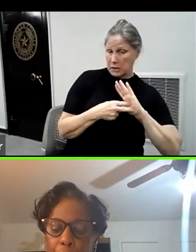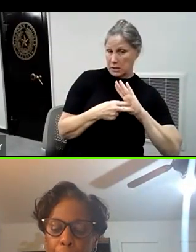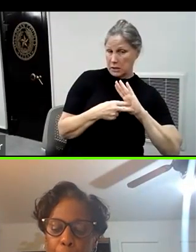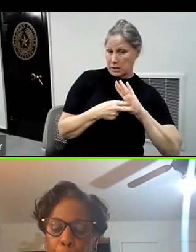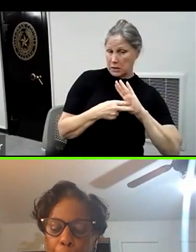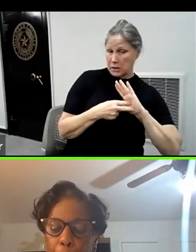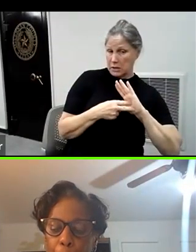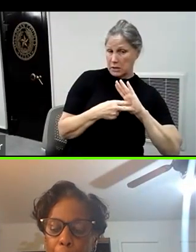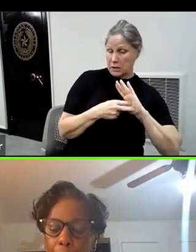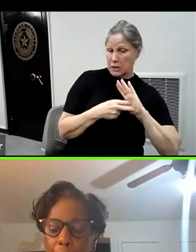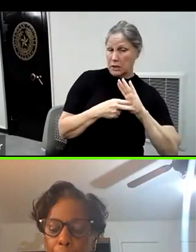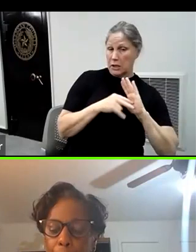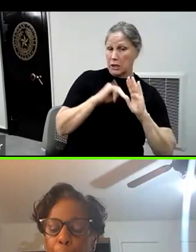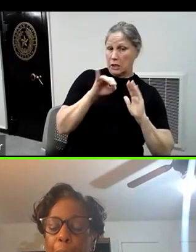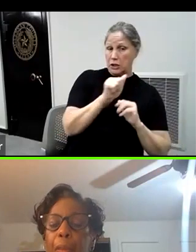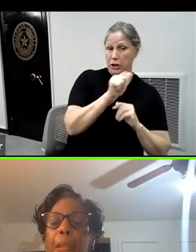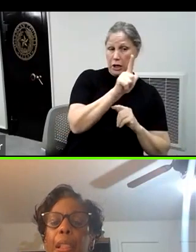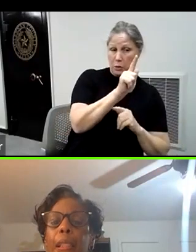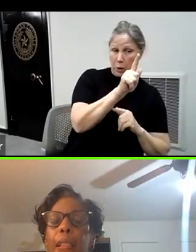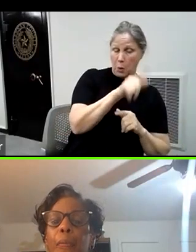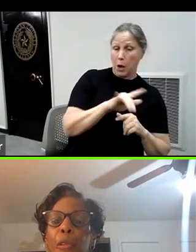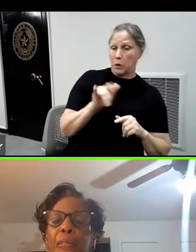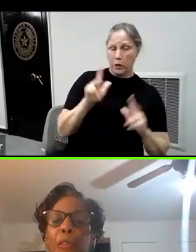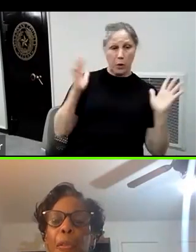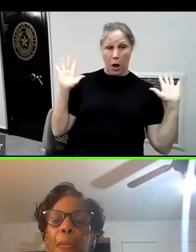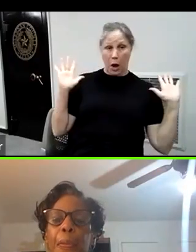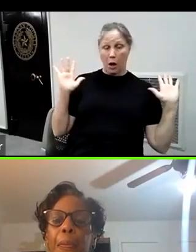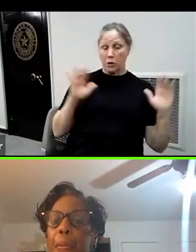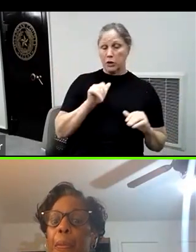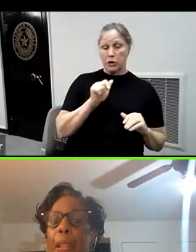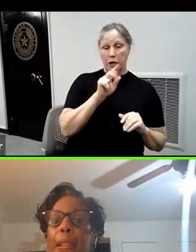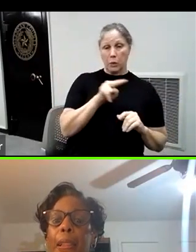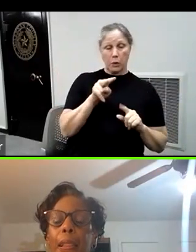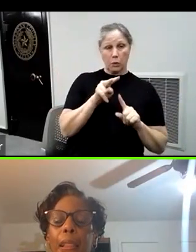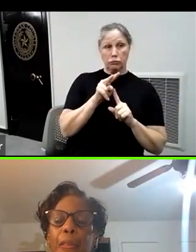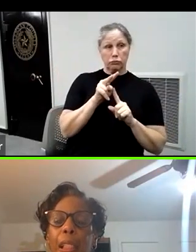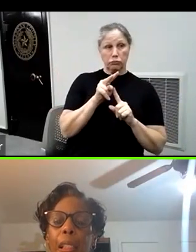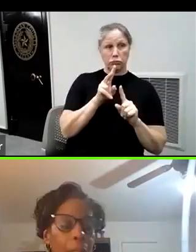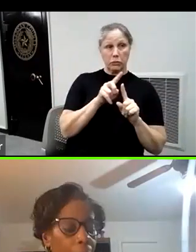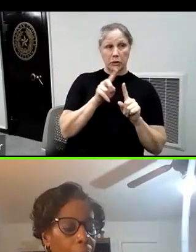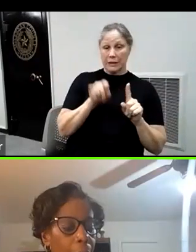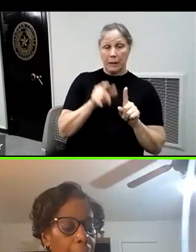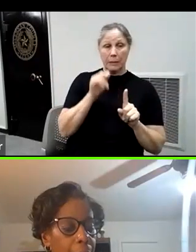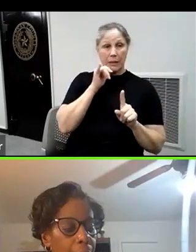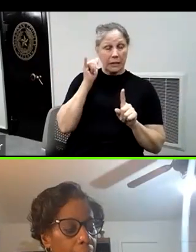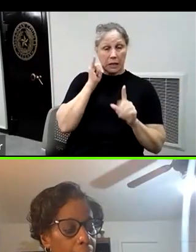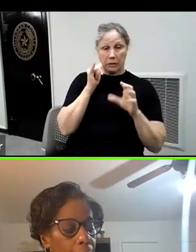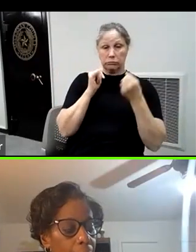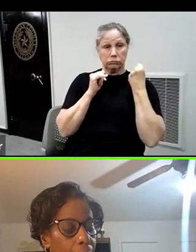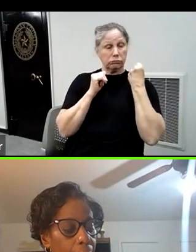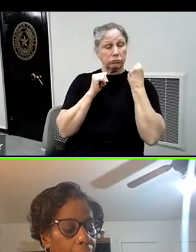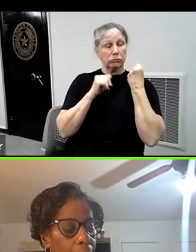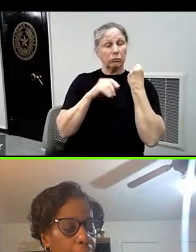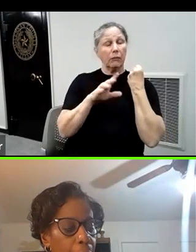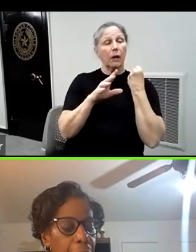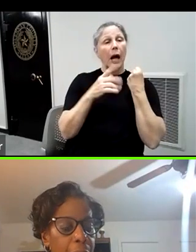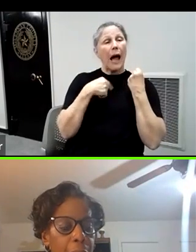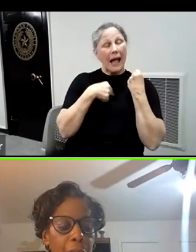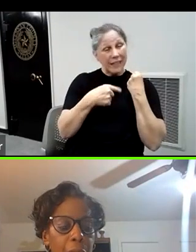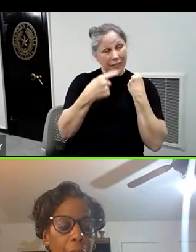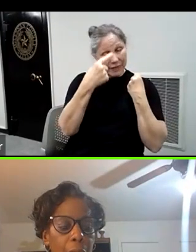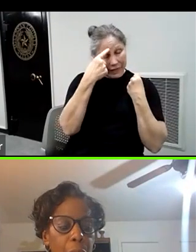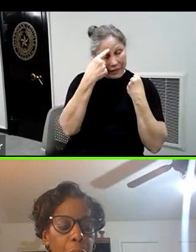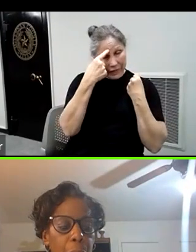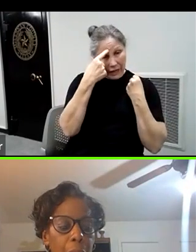sanctioning the GA 21 and GA 23 and then moving forward with what he did yesterday. I would think our reference